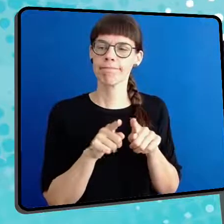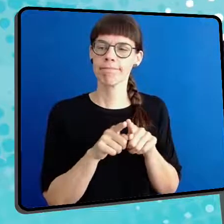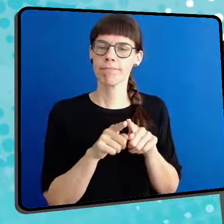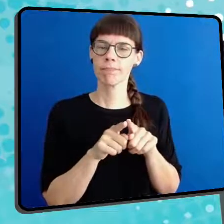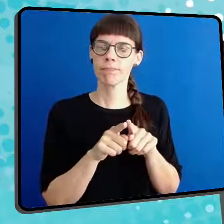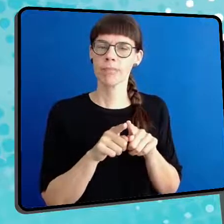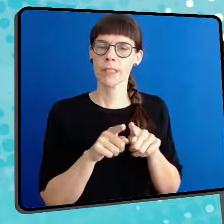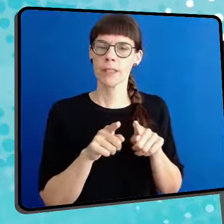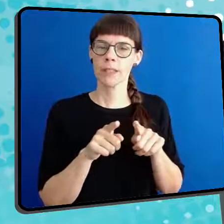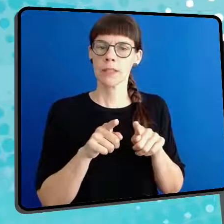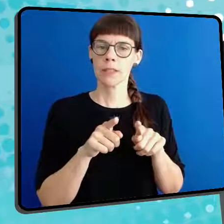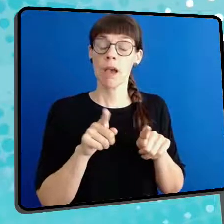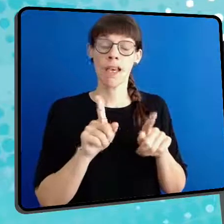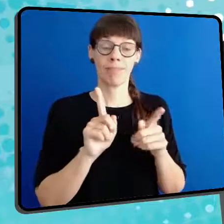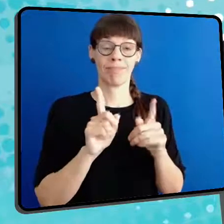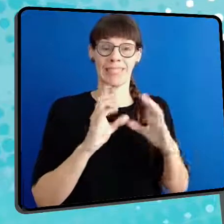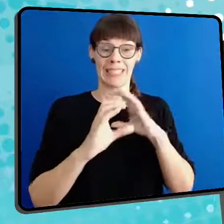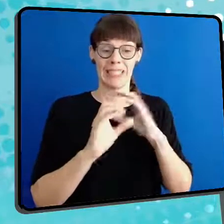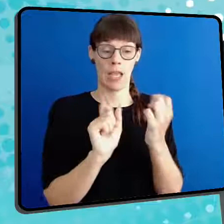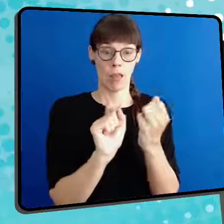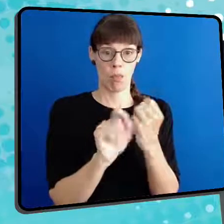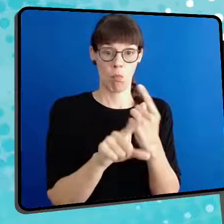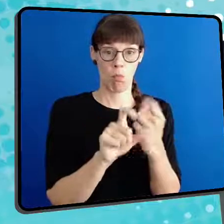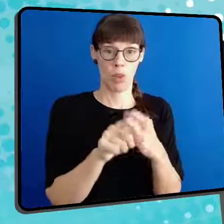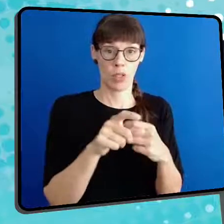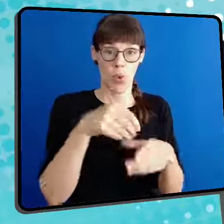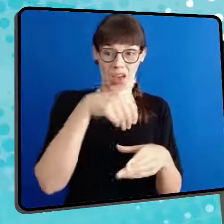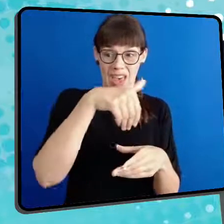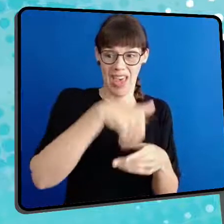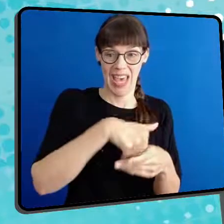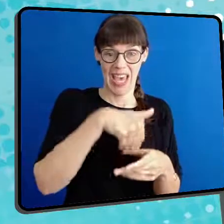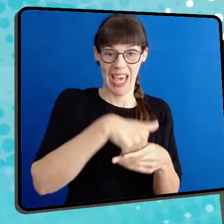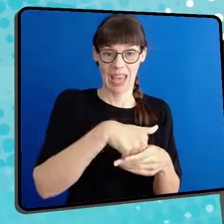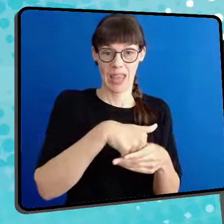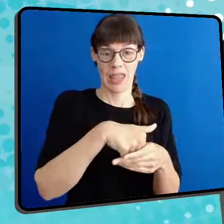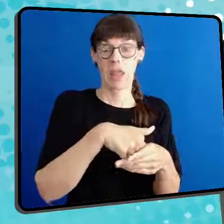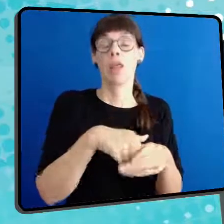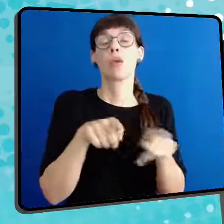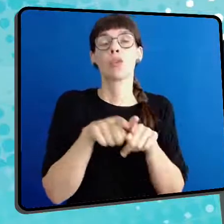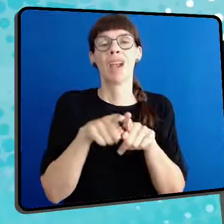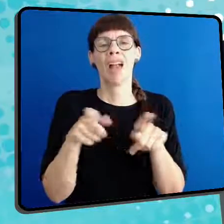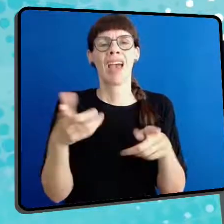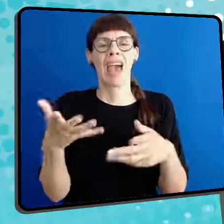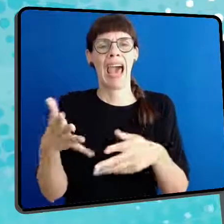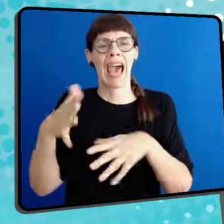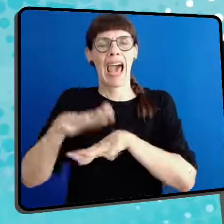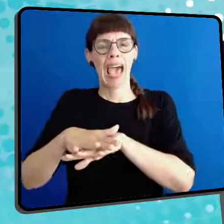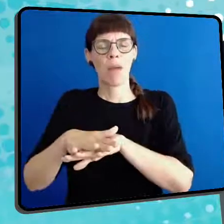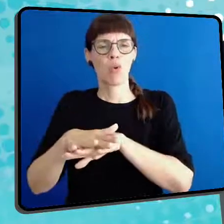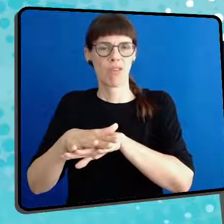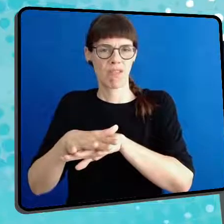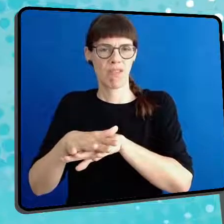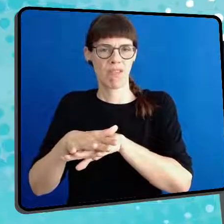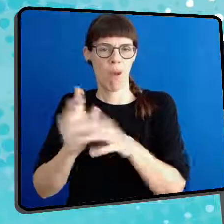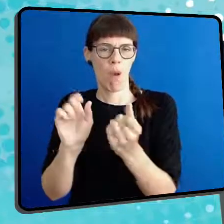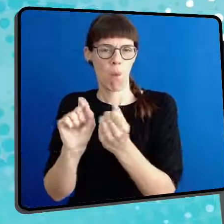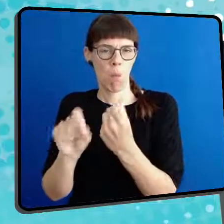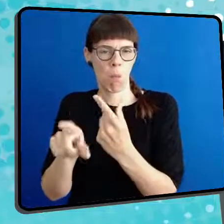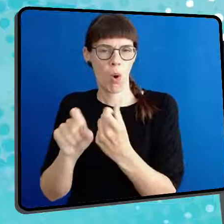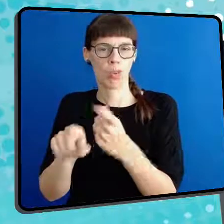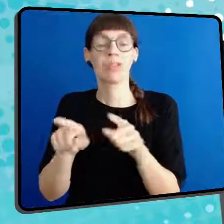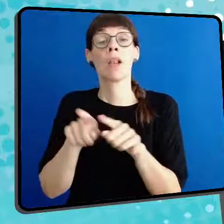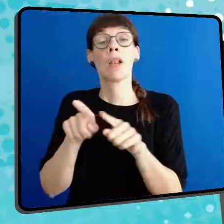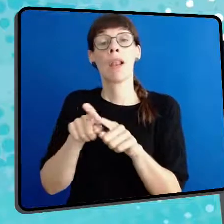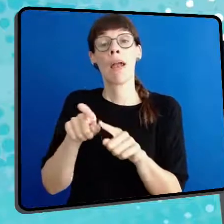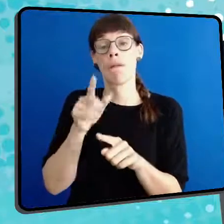in chatbots a lot, but also in hybrid bots. So a hybrid bot or agent is a voice agent